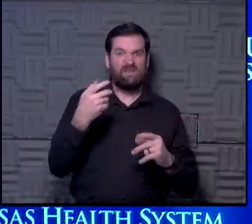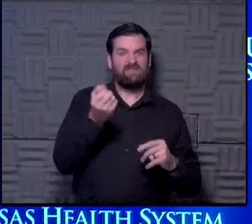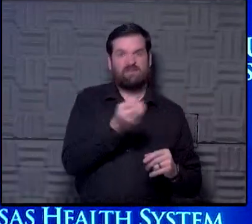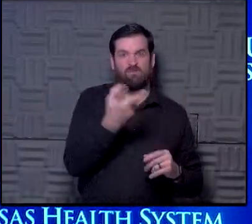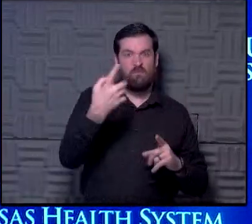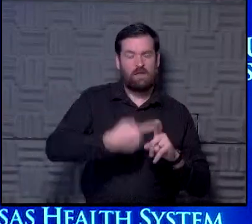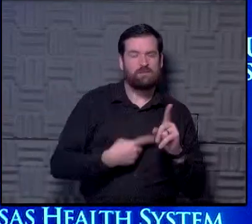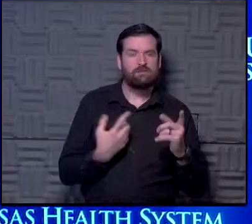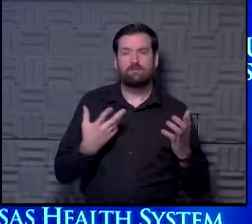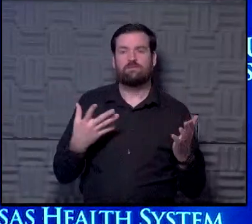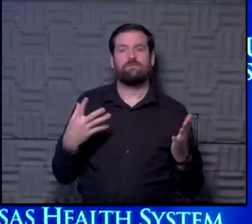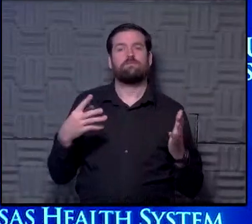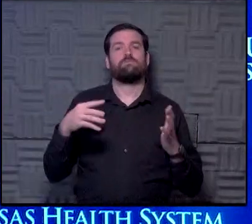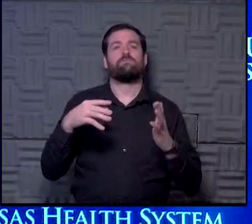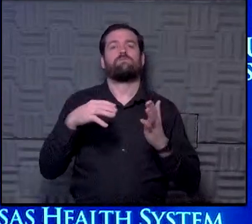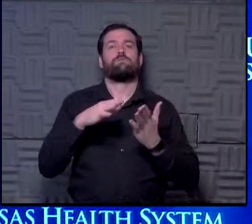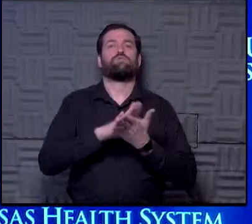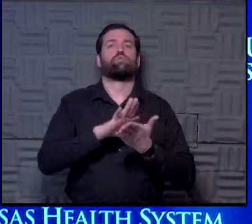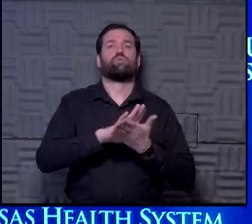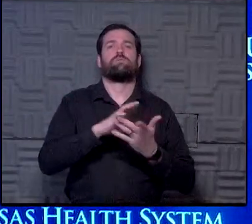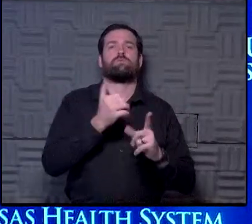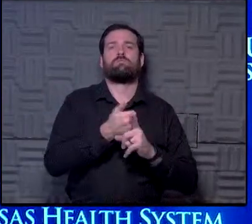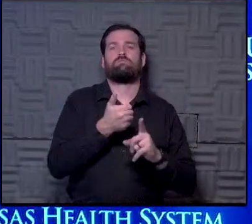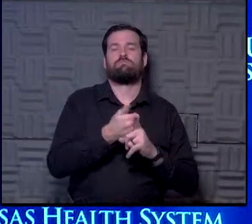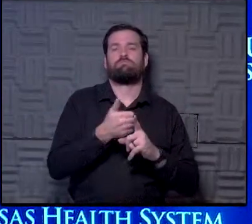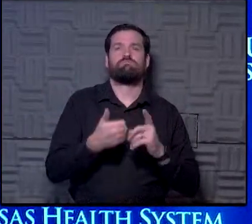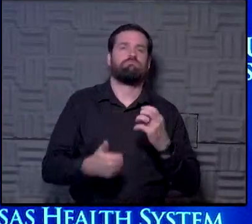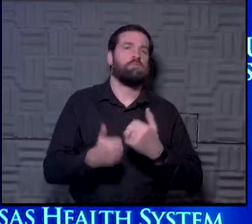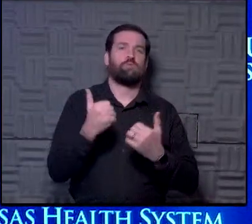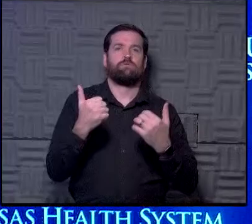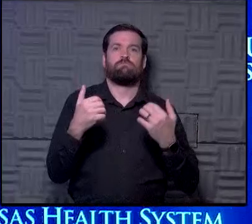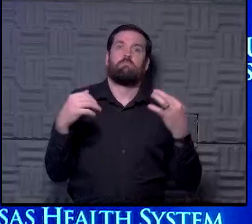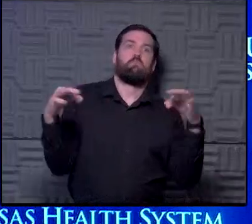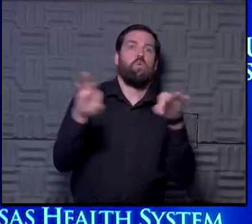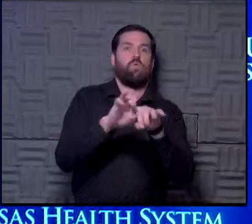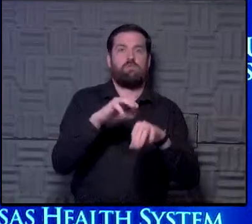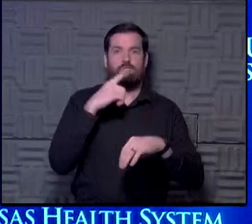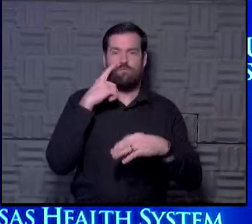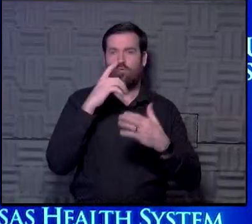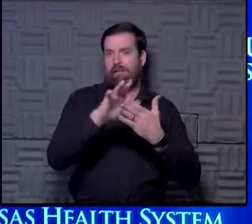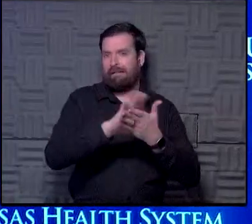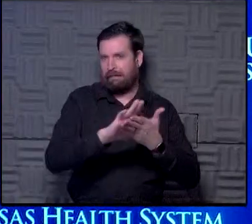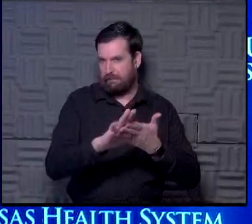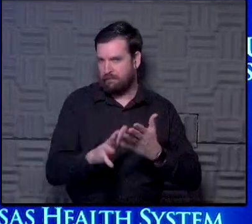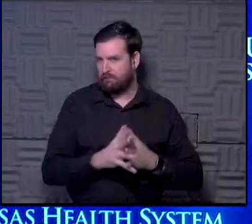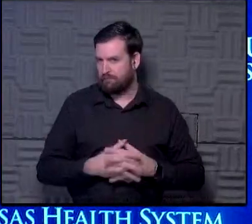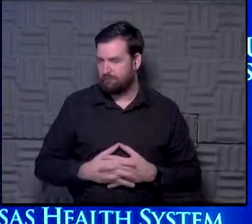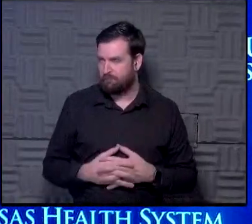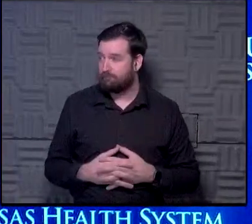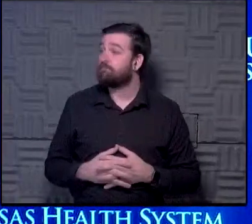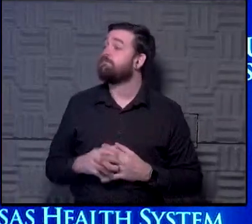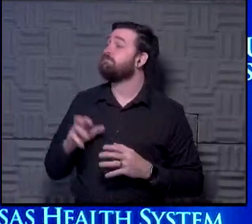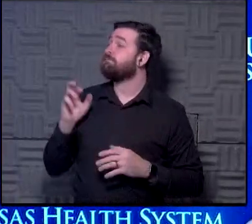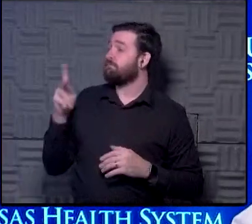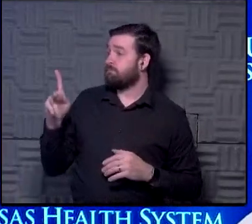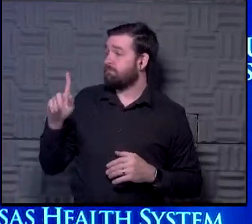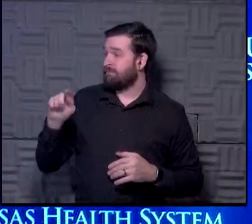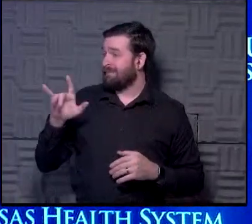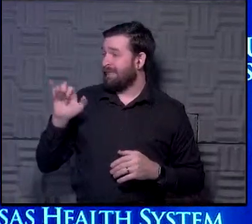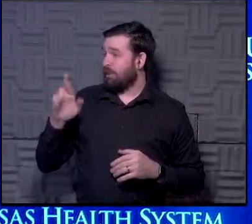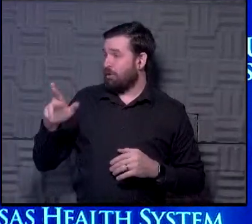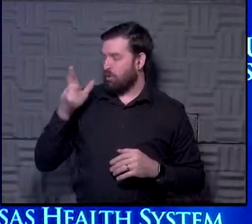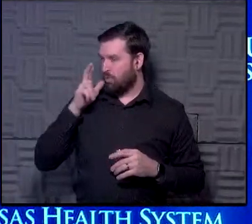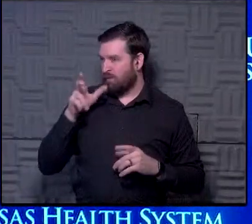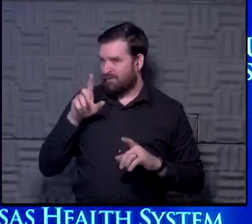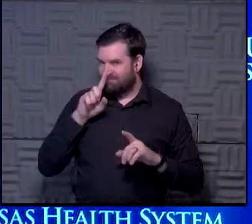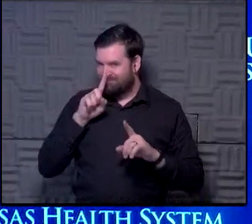are schools getting the most bang for their buck when it comes to cleaning those areas? All right, Taylor, I'm going to throw you a curveball